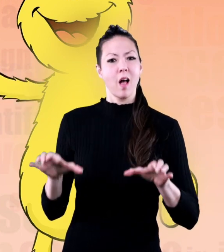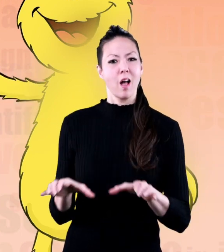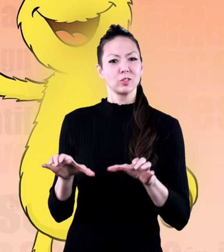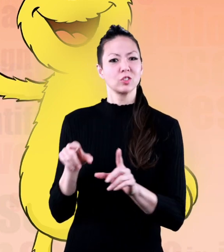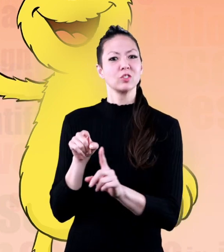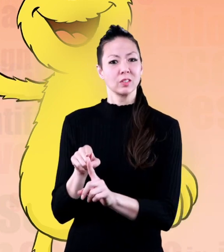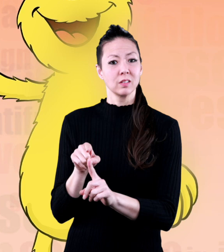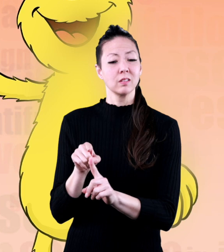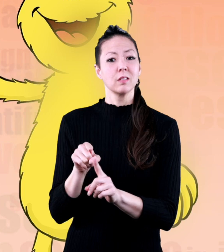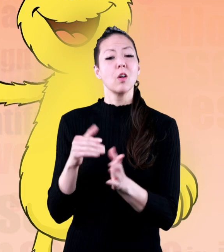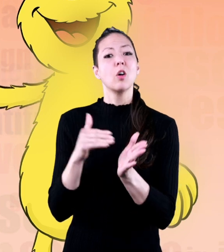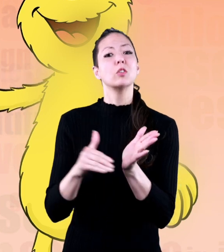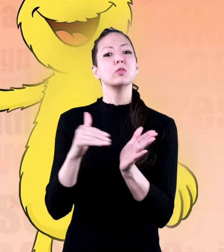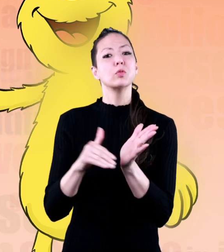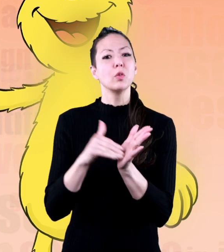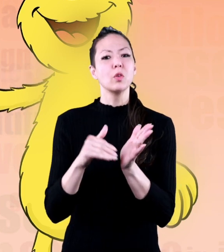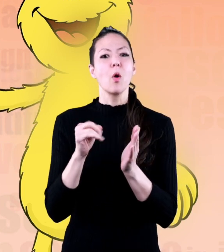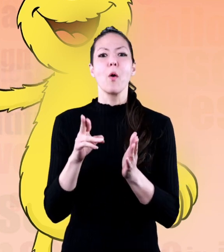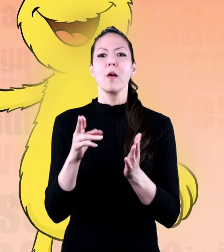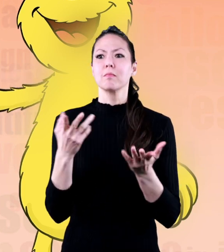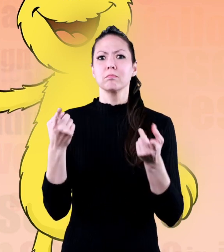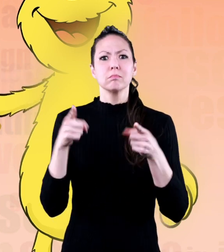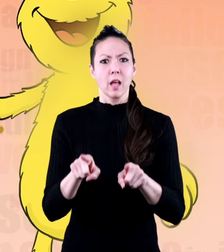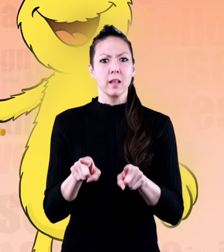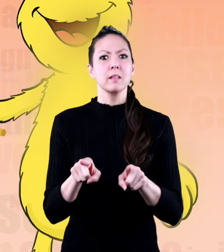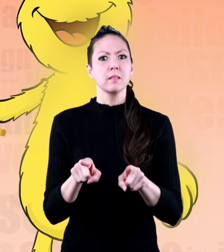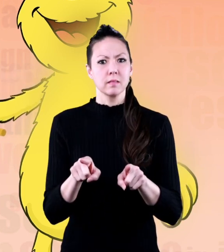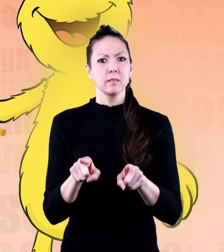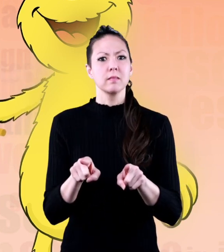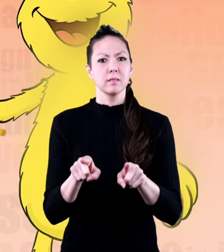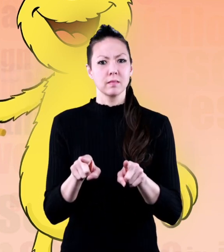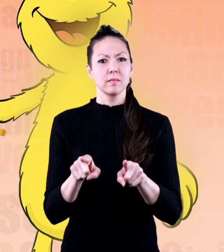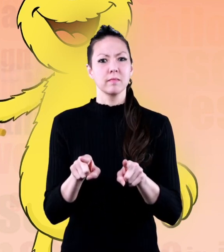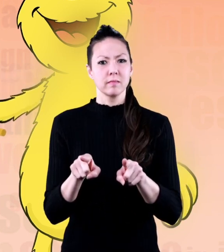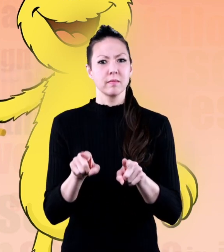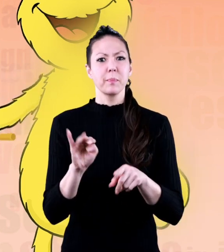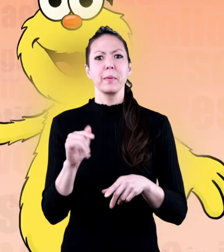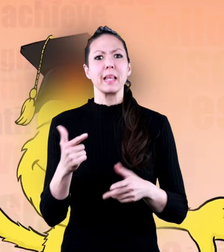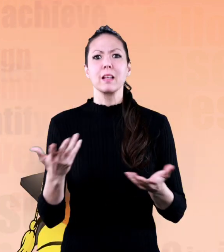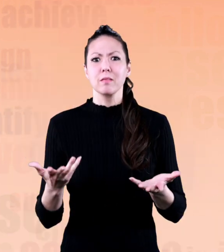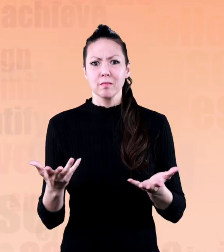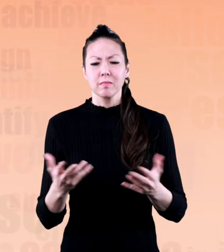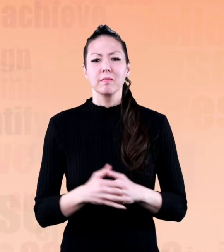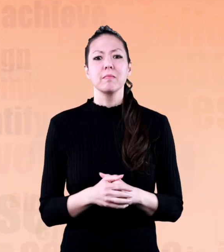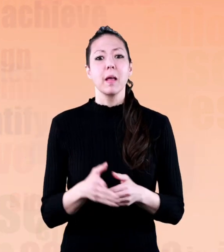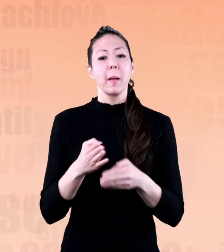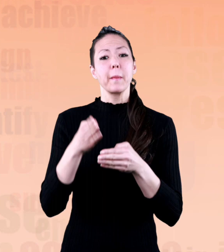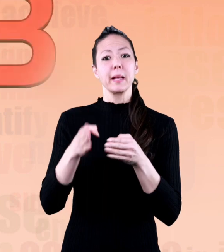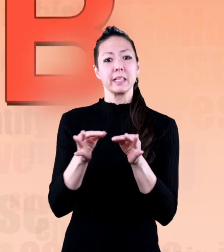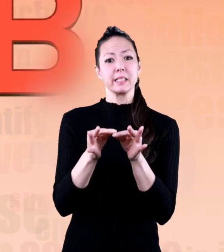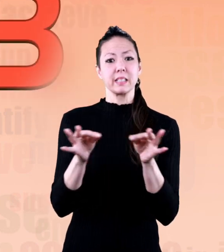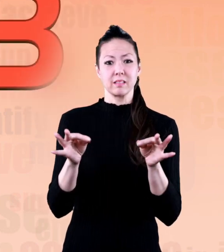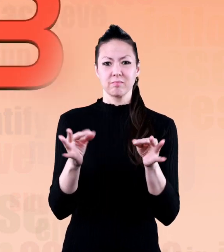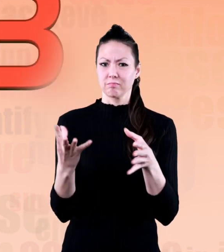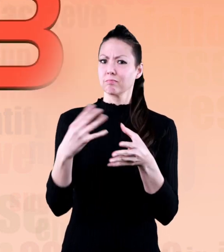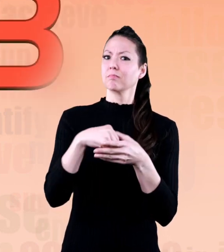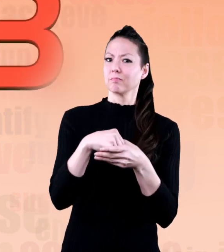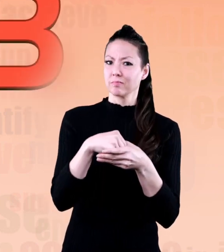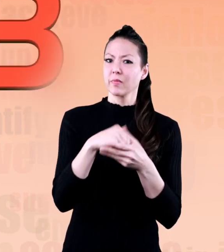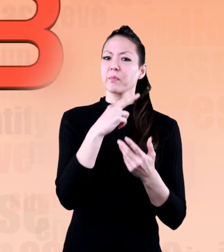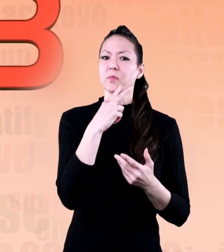an action, occurrence, or a state of being. Every complete